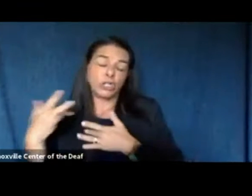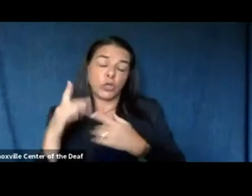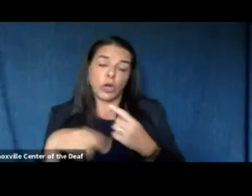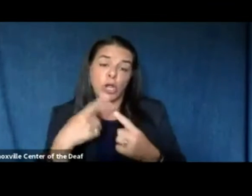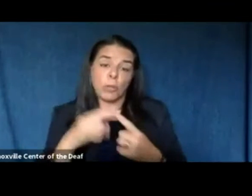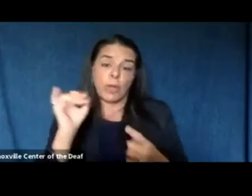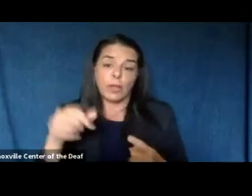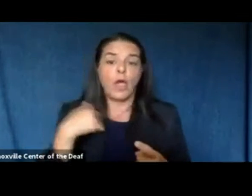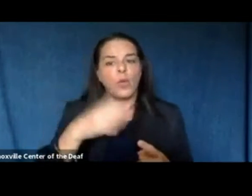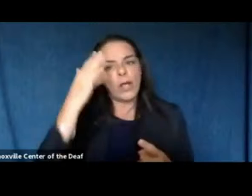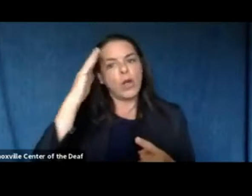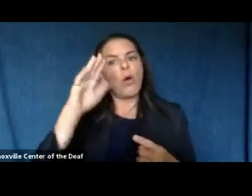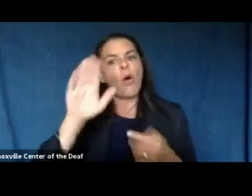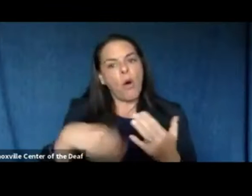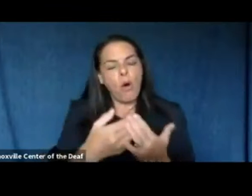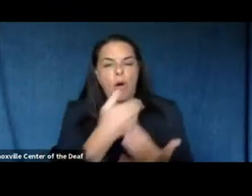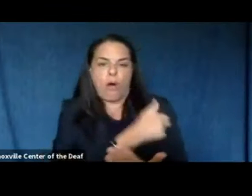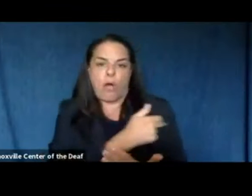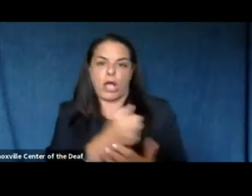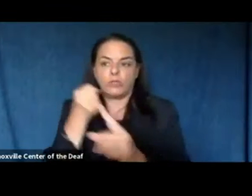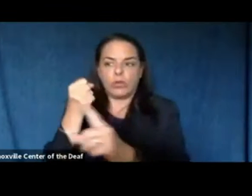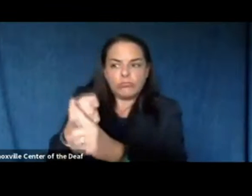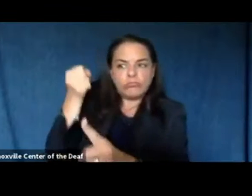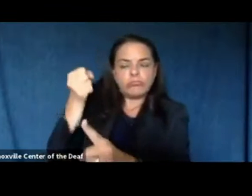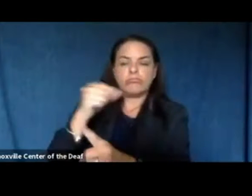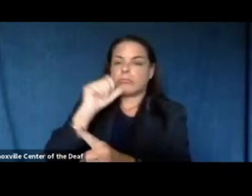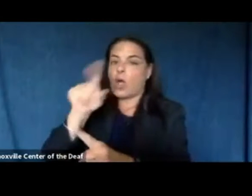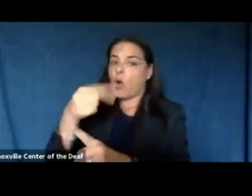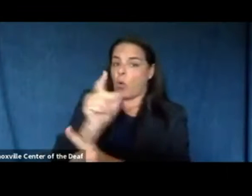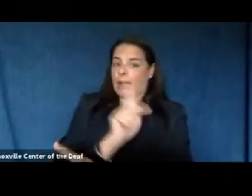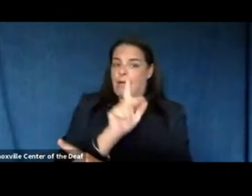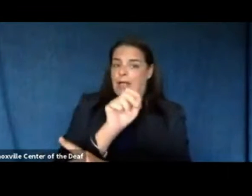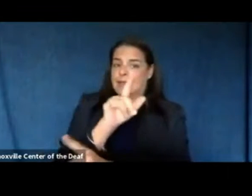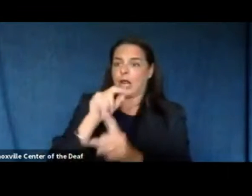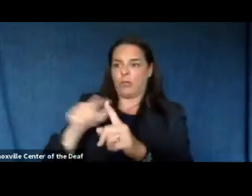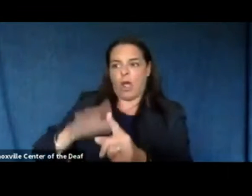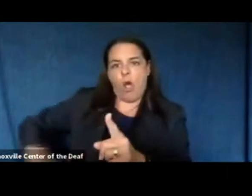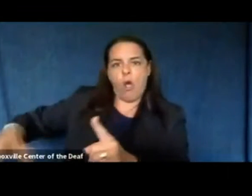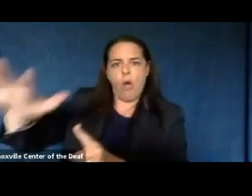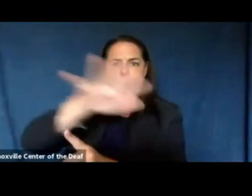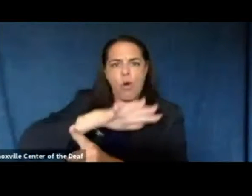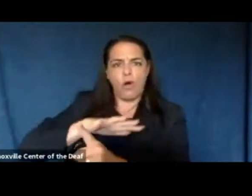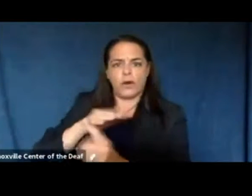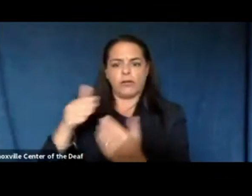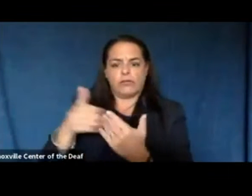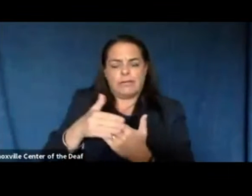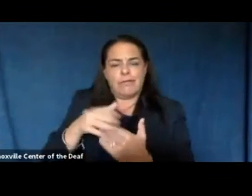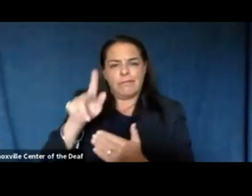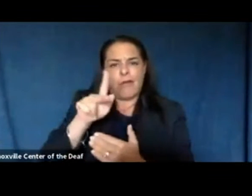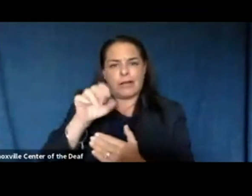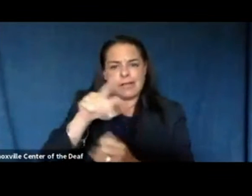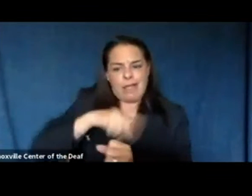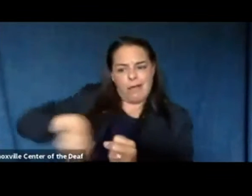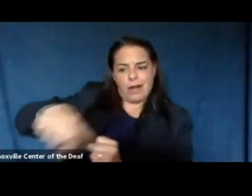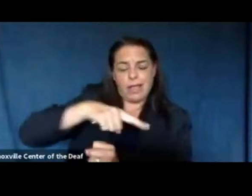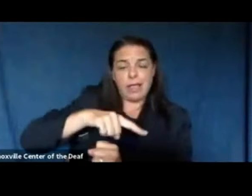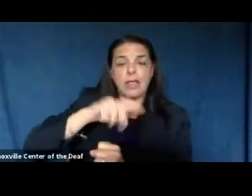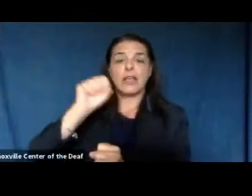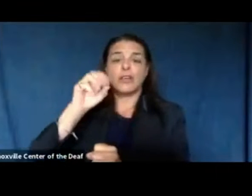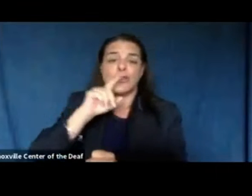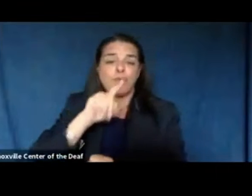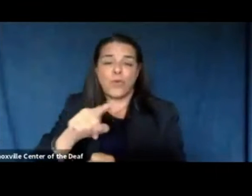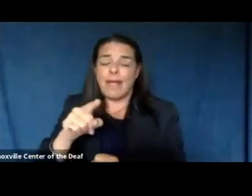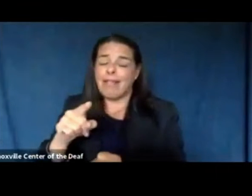our hospitals are impacted by not just Knox County, but the entire region. Again, goes back to doing everything that we can as a community to really